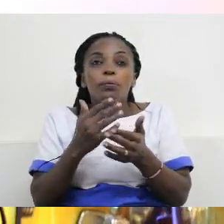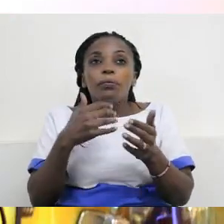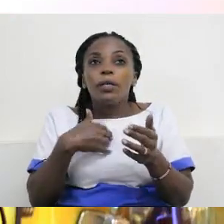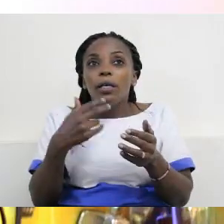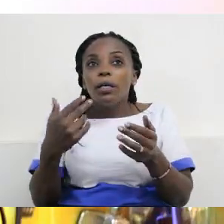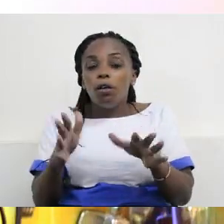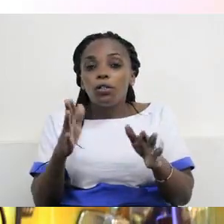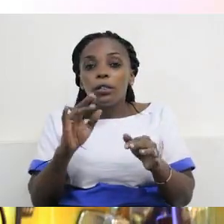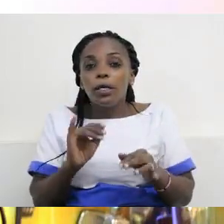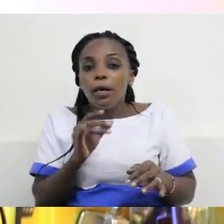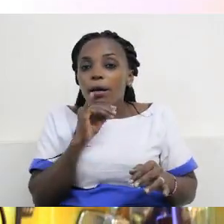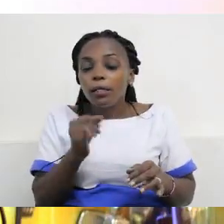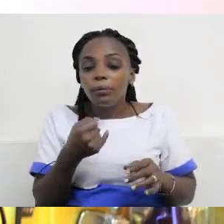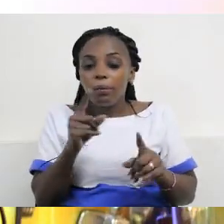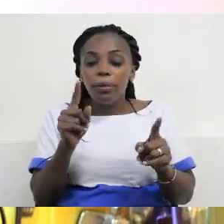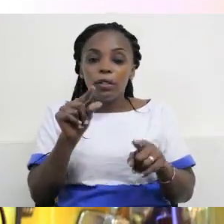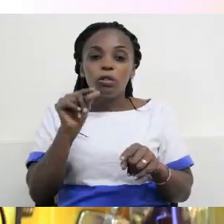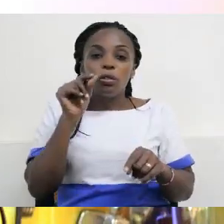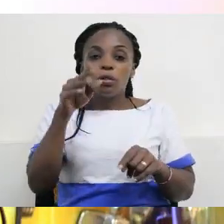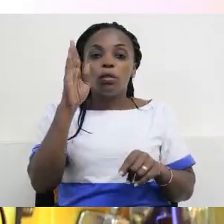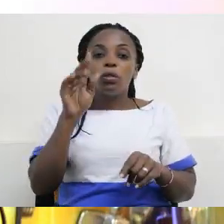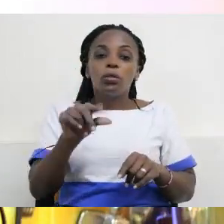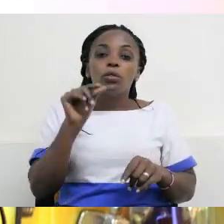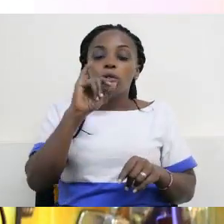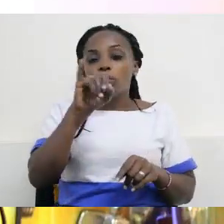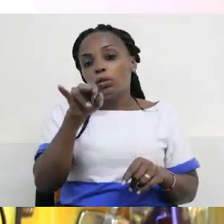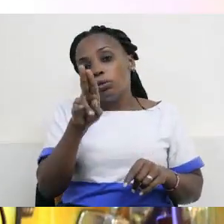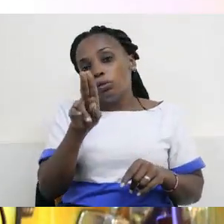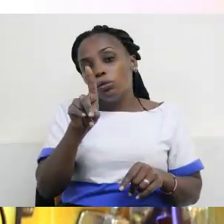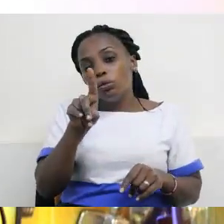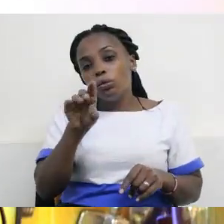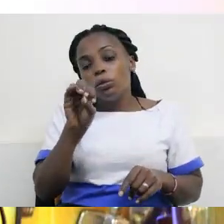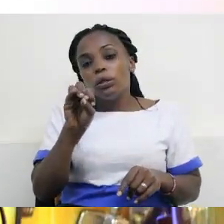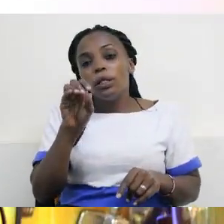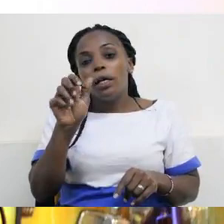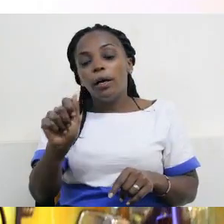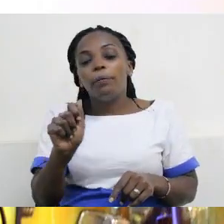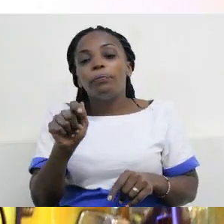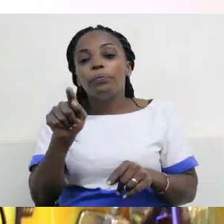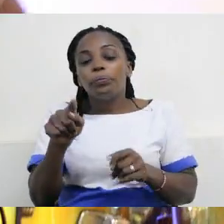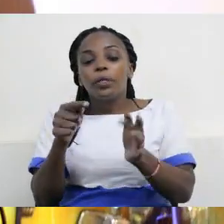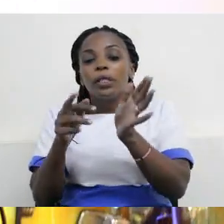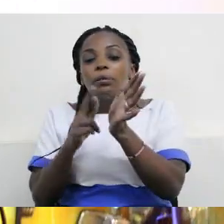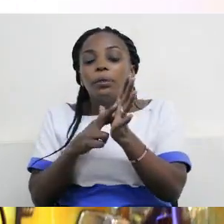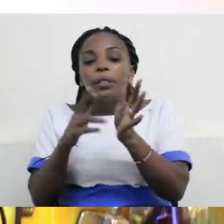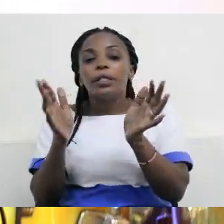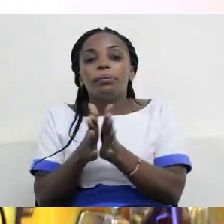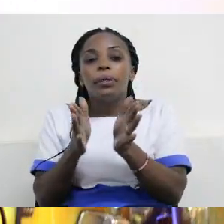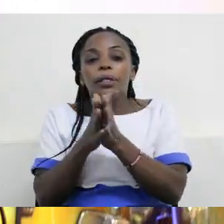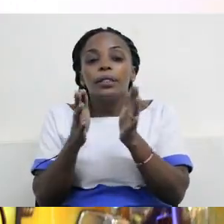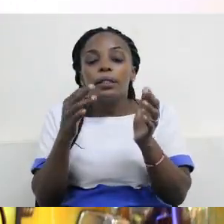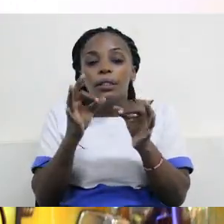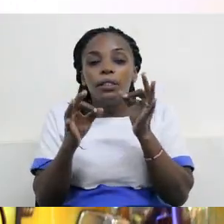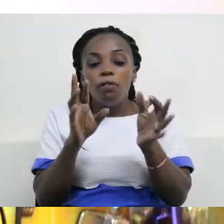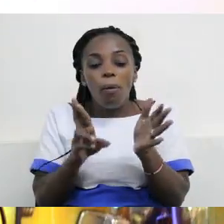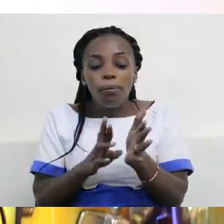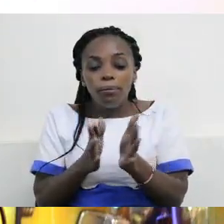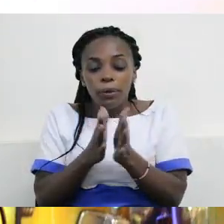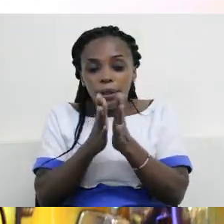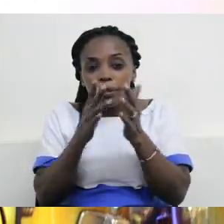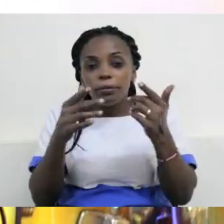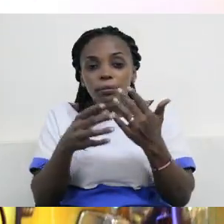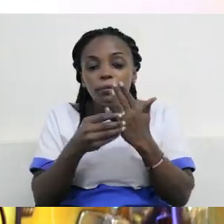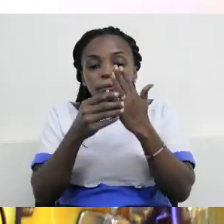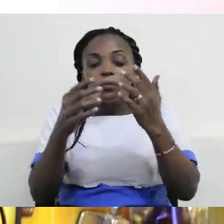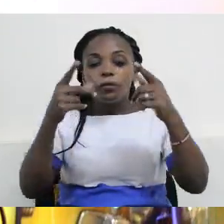lost her husband, chose God and chose Judah. Judah representing praise. And it is praise that will lead us to victory.